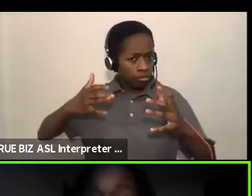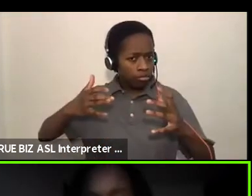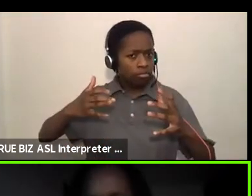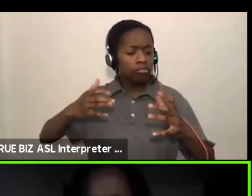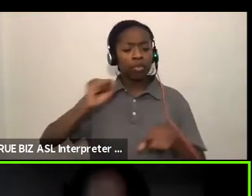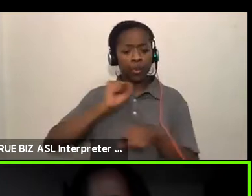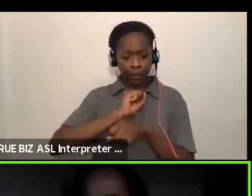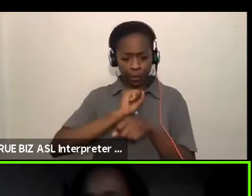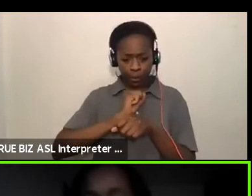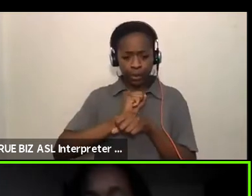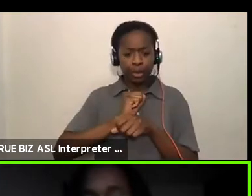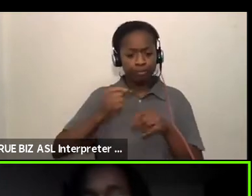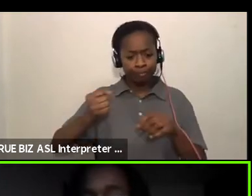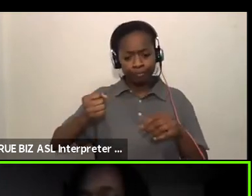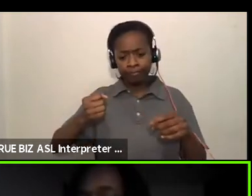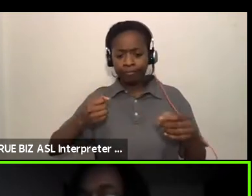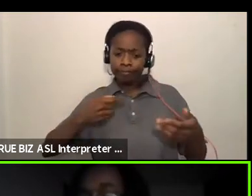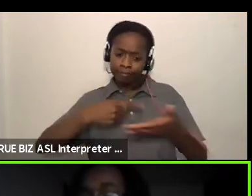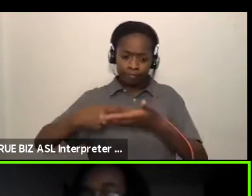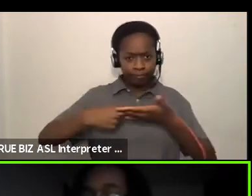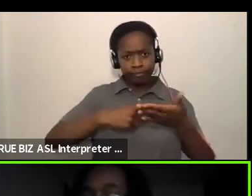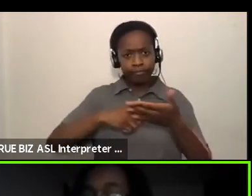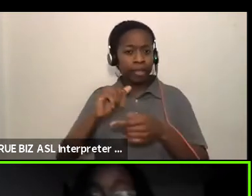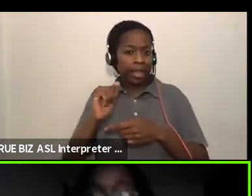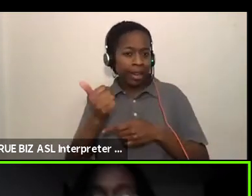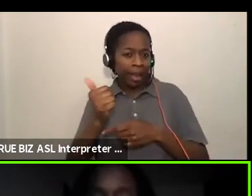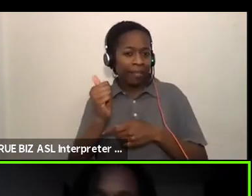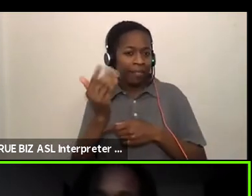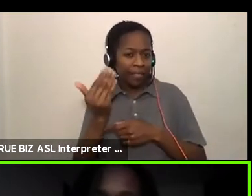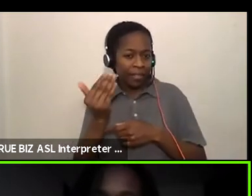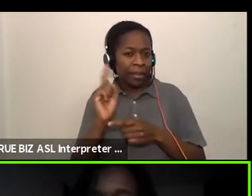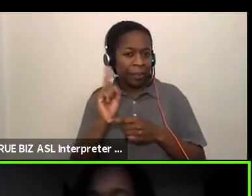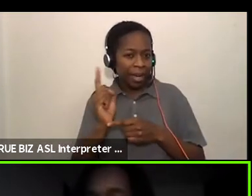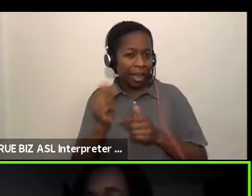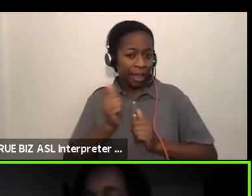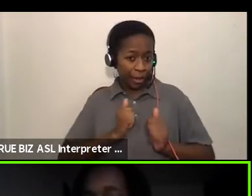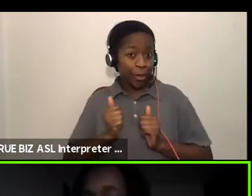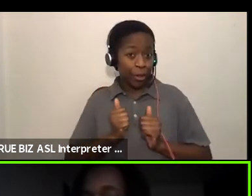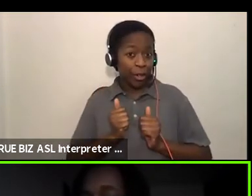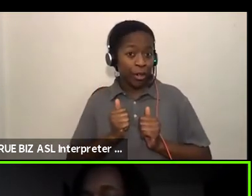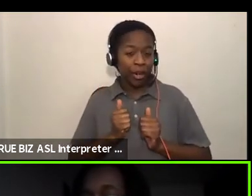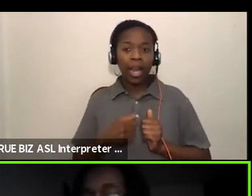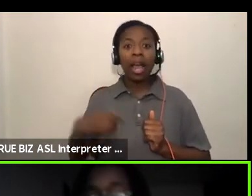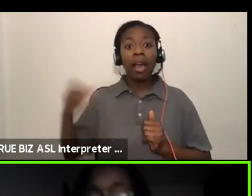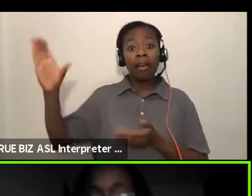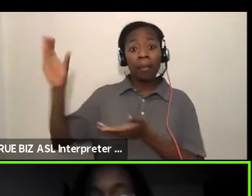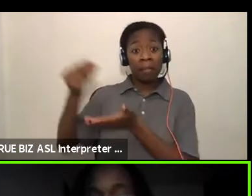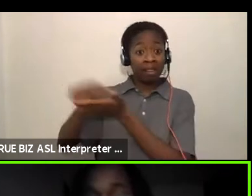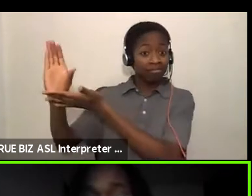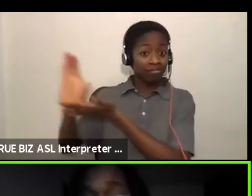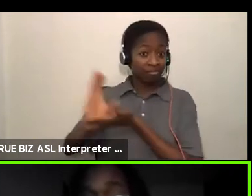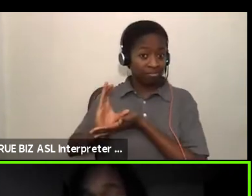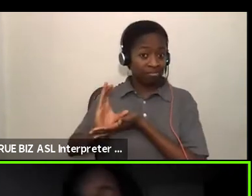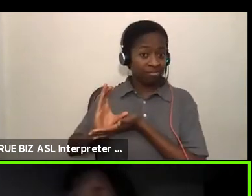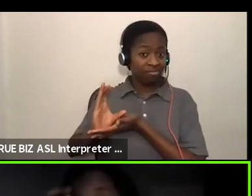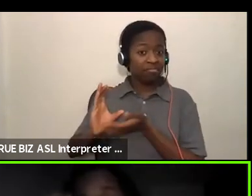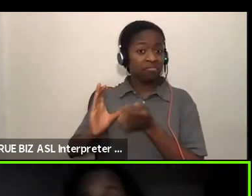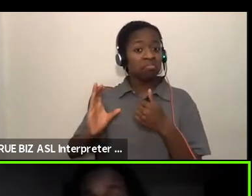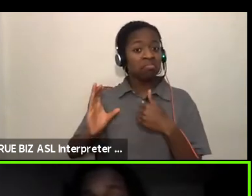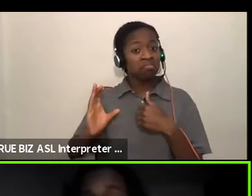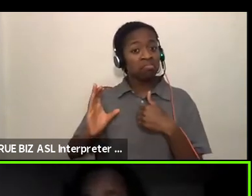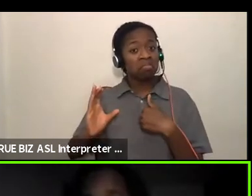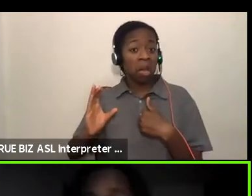these pieces, these short, like 10, 15 minute pieces. And they give us funding for that. I could have used that as an opportunity to be